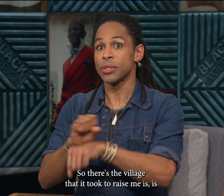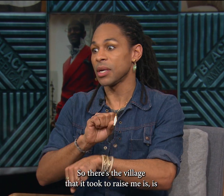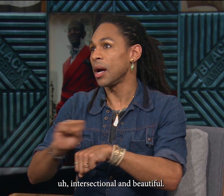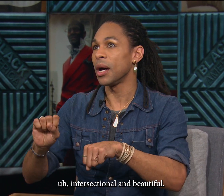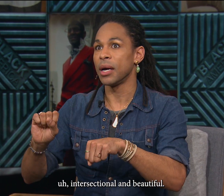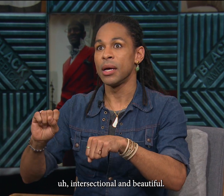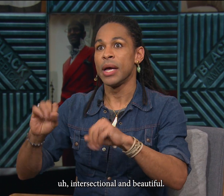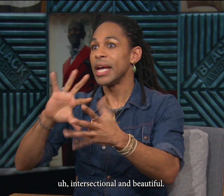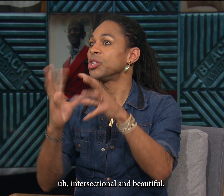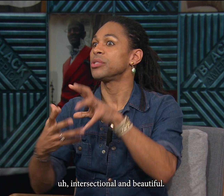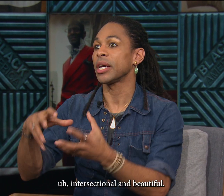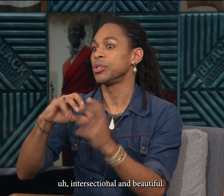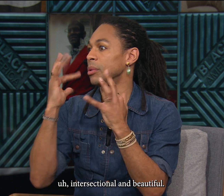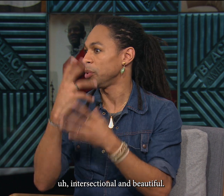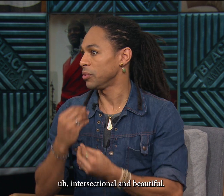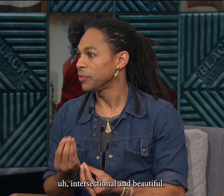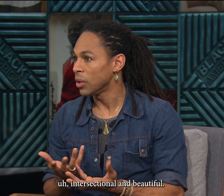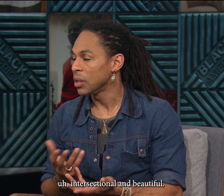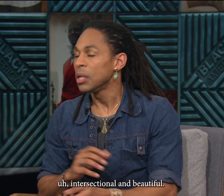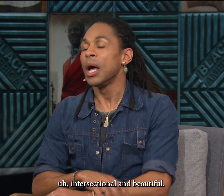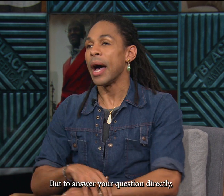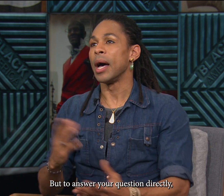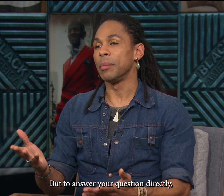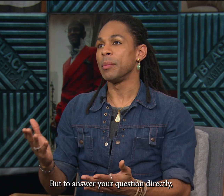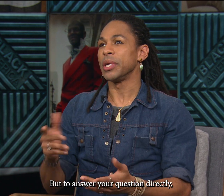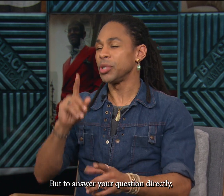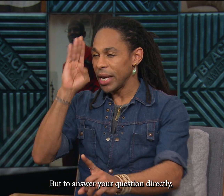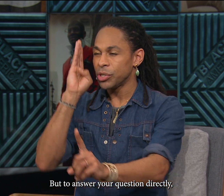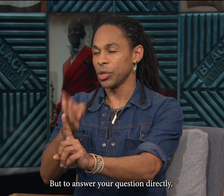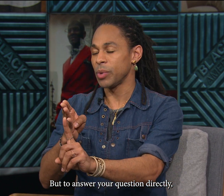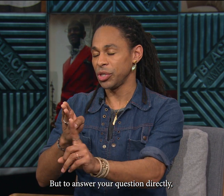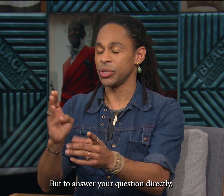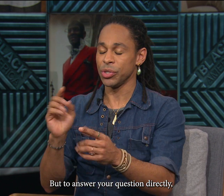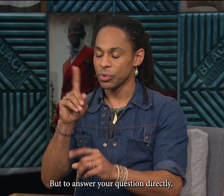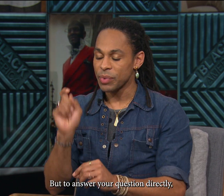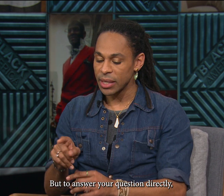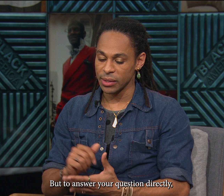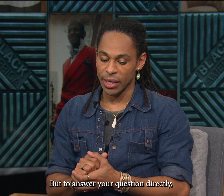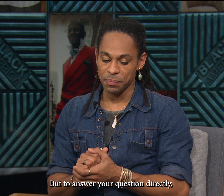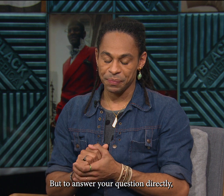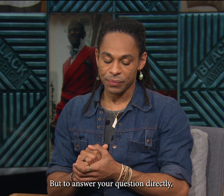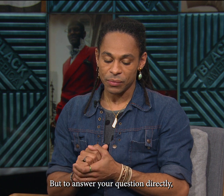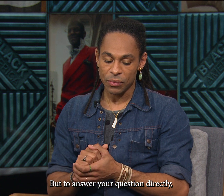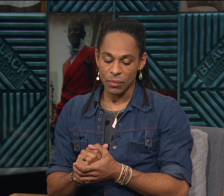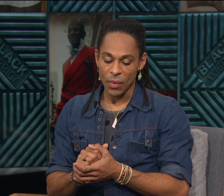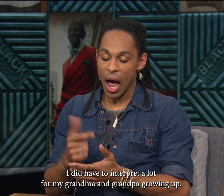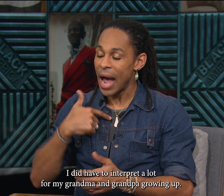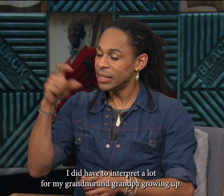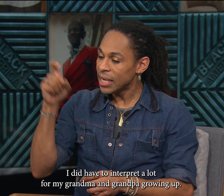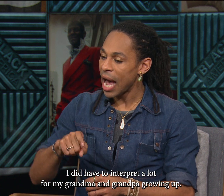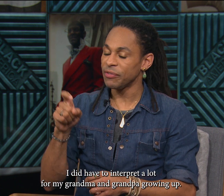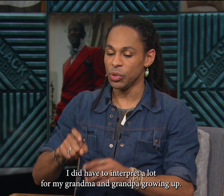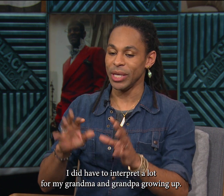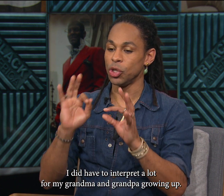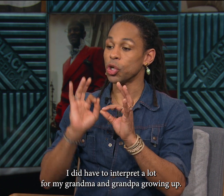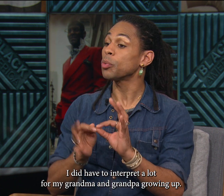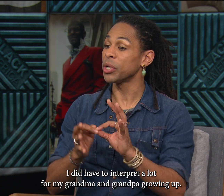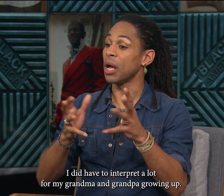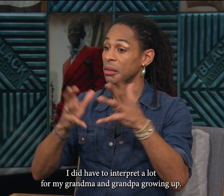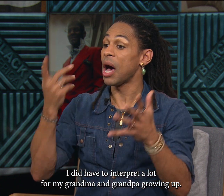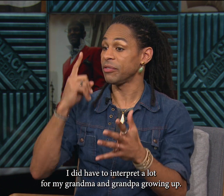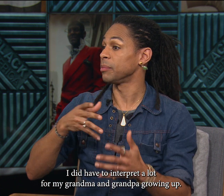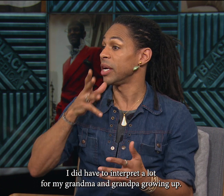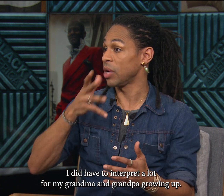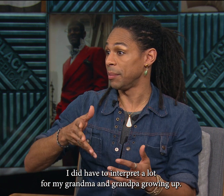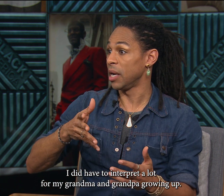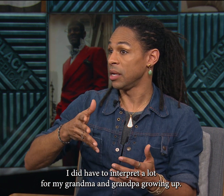is intersectional and beautiful. But to answer your question directly, I did have to interpret